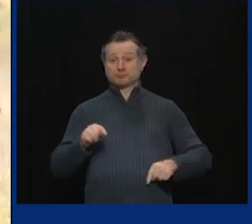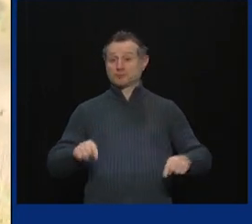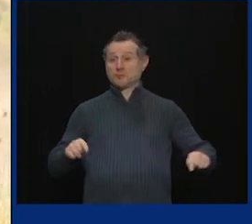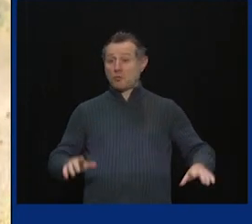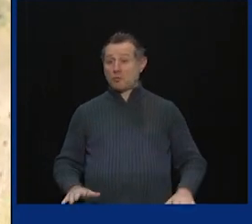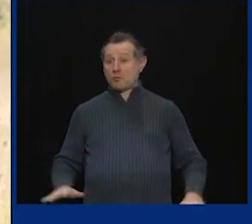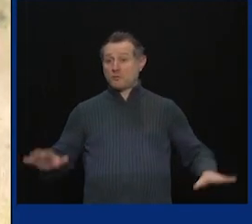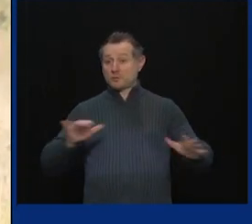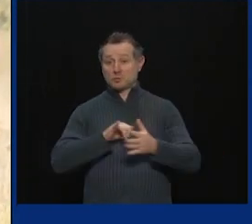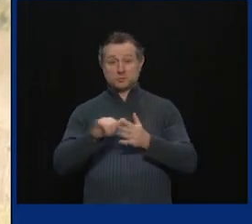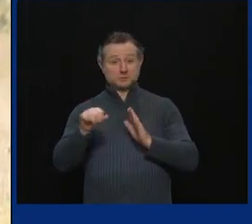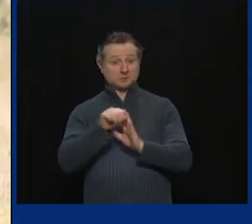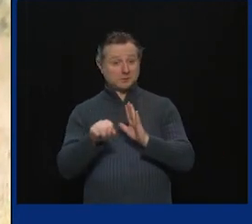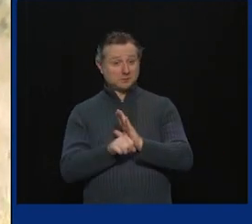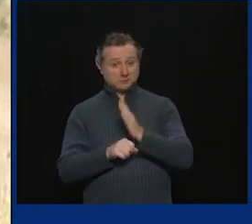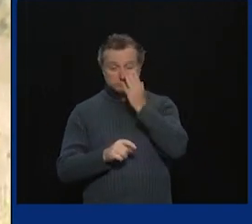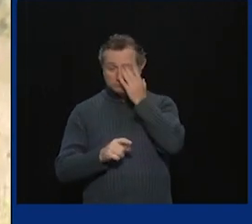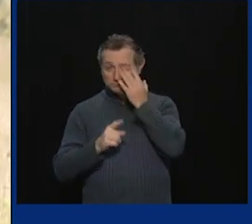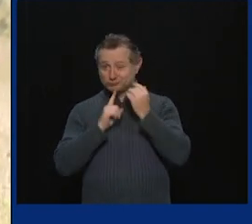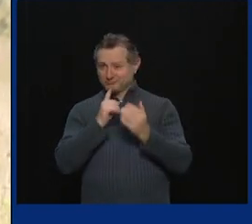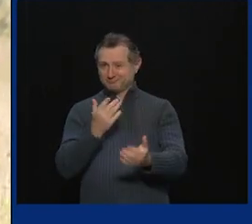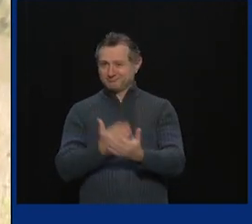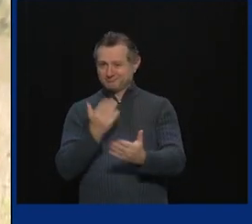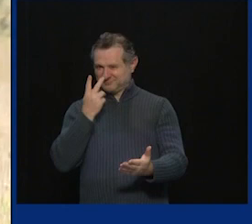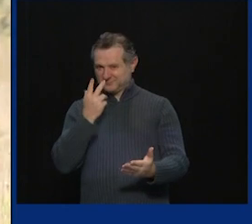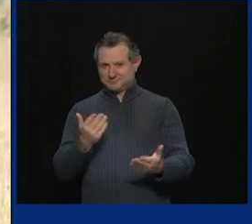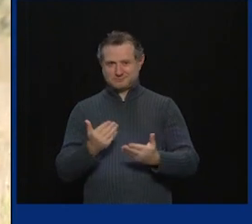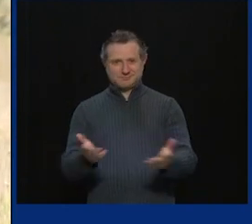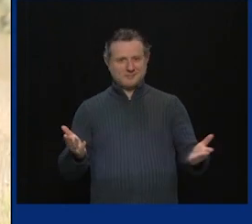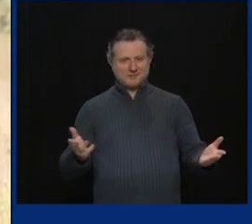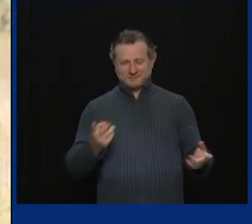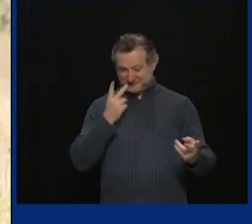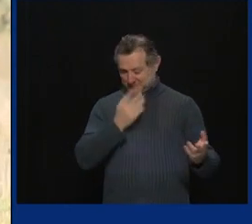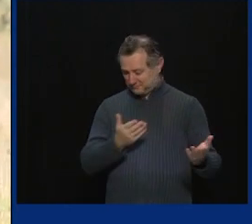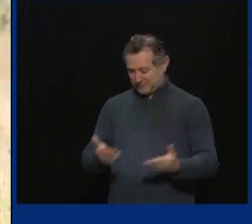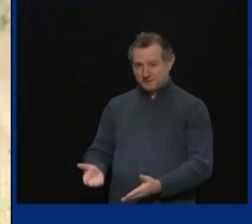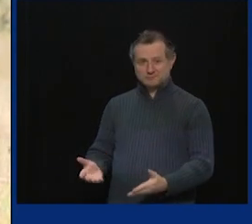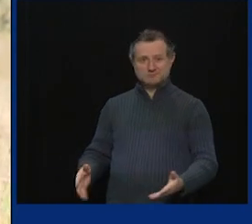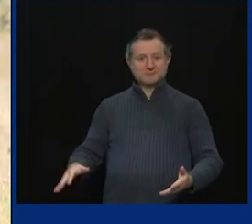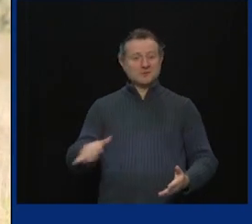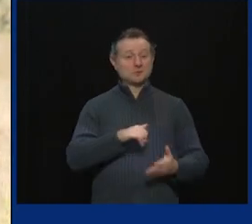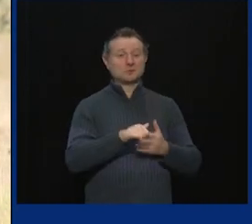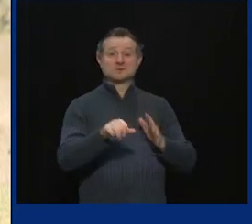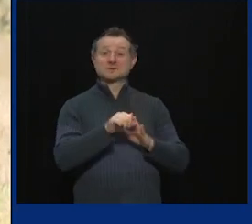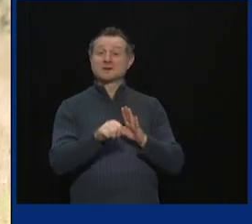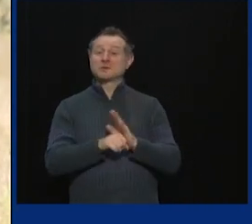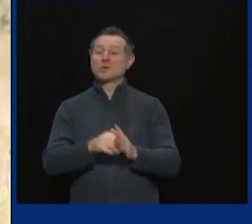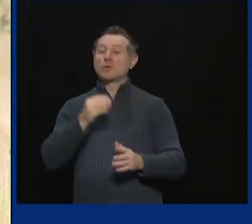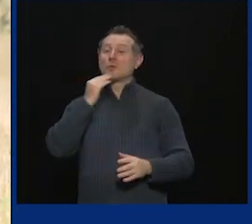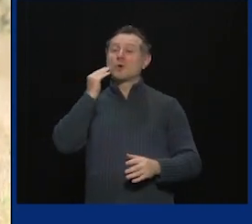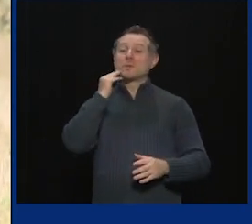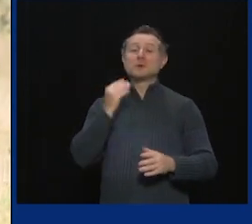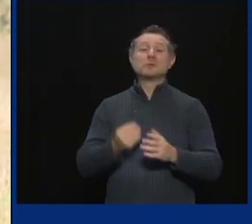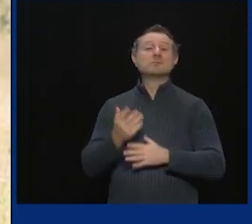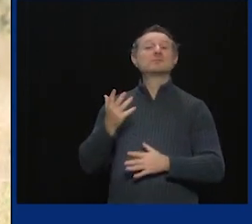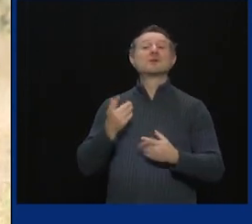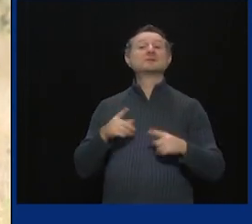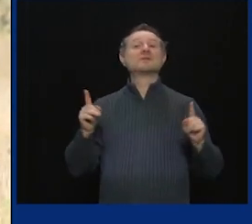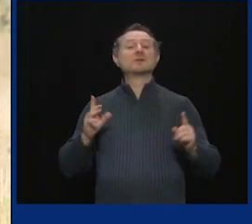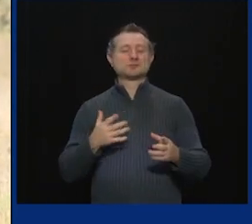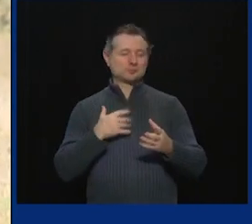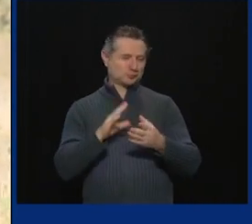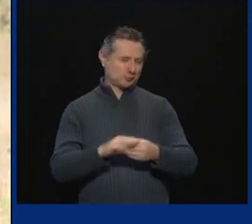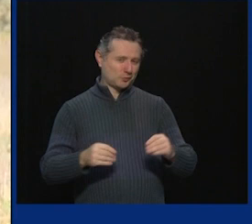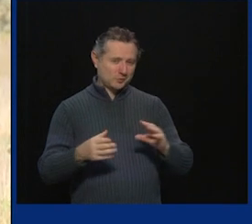than what is occurring with one of New York State's homegrown success stories at Plug Power. The green hydrogen economy is here with